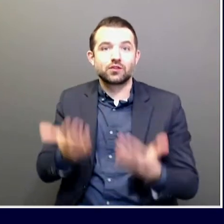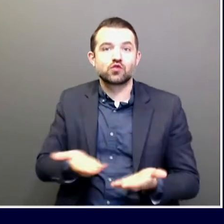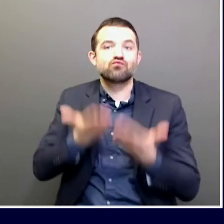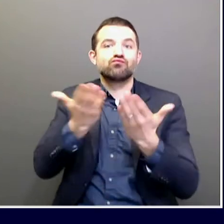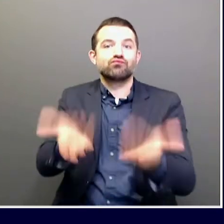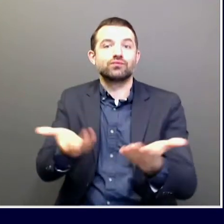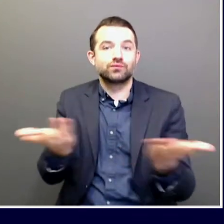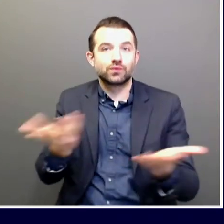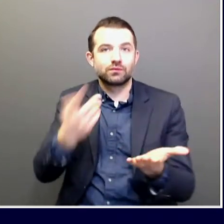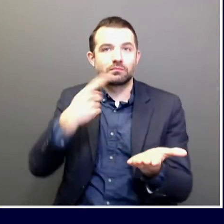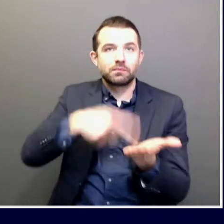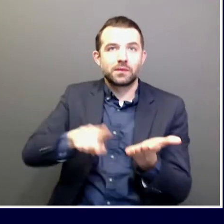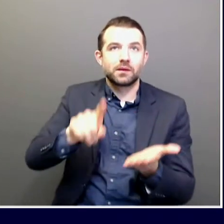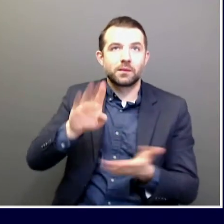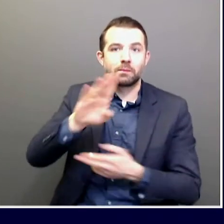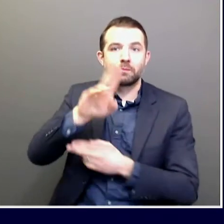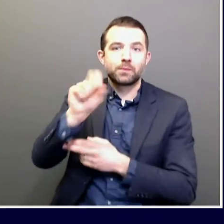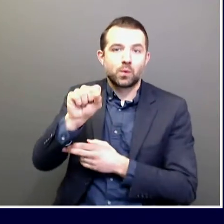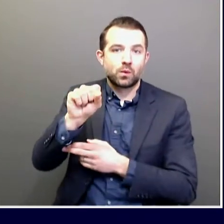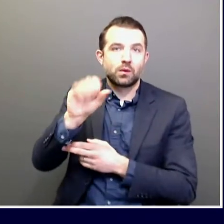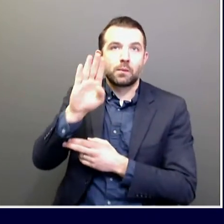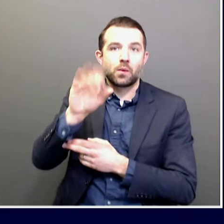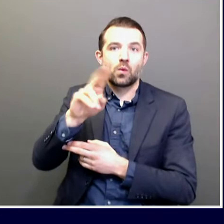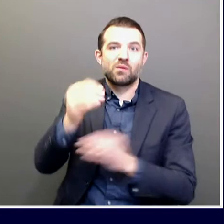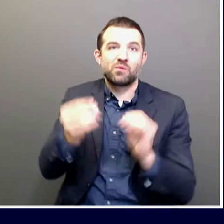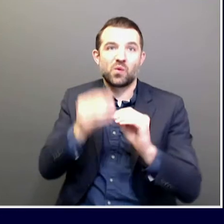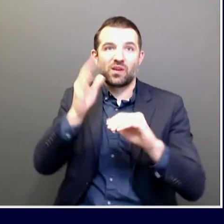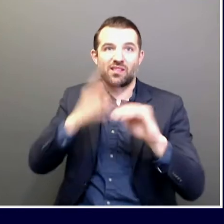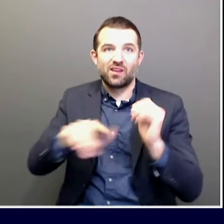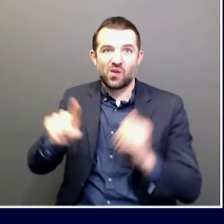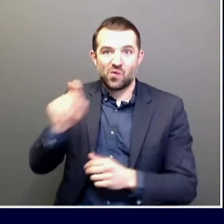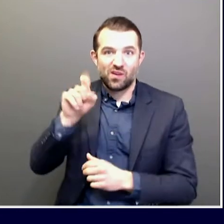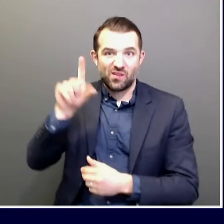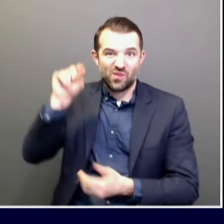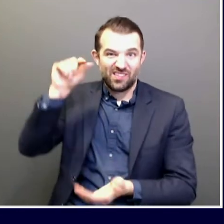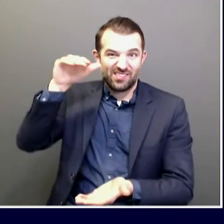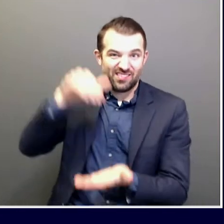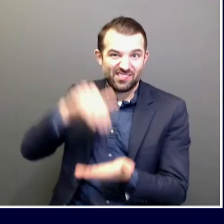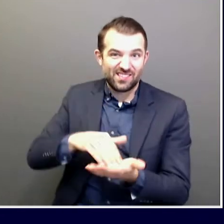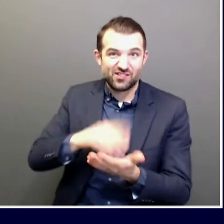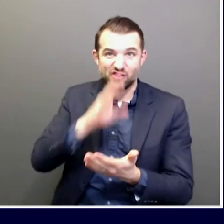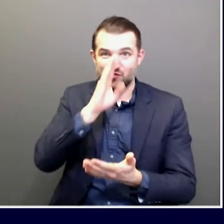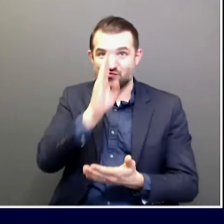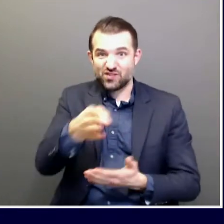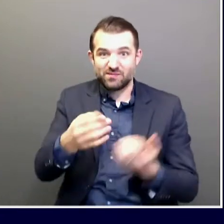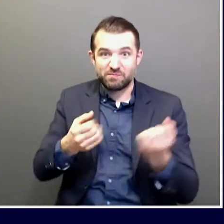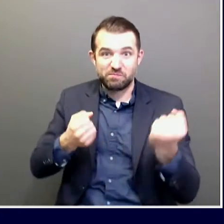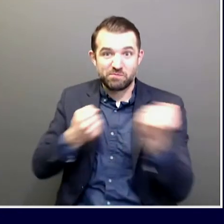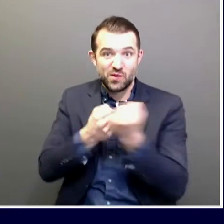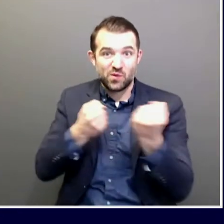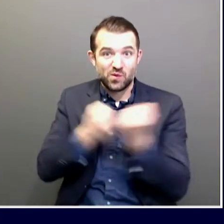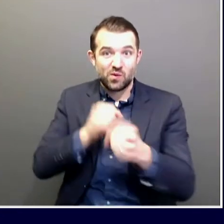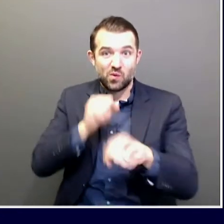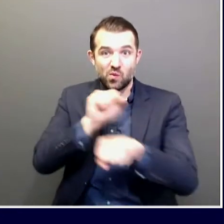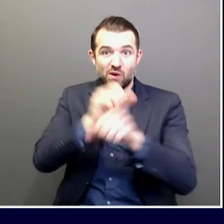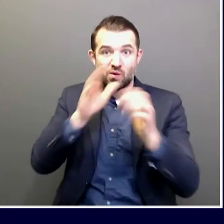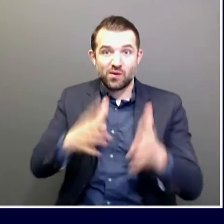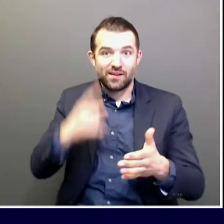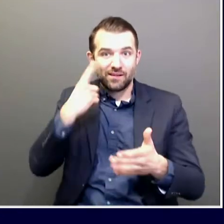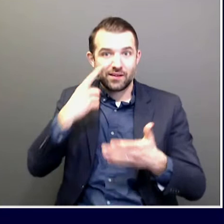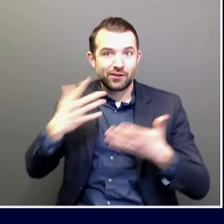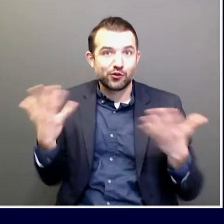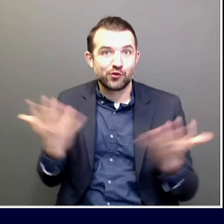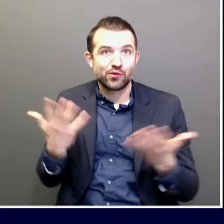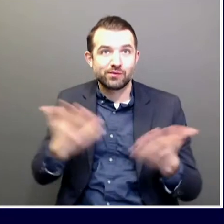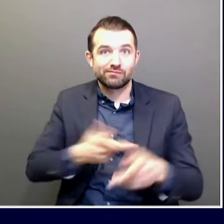home care, behavioral health, shared living, and community and work supports. The bonuses aim to